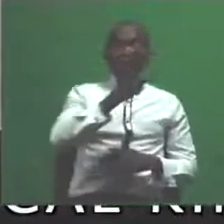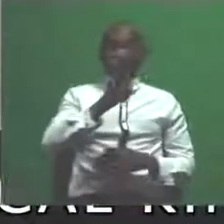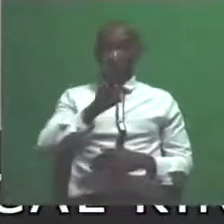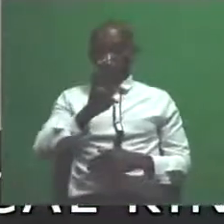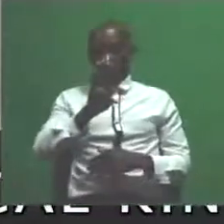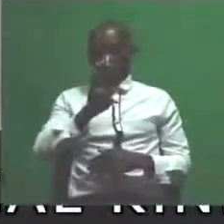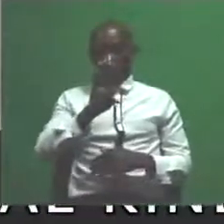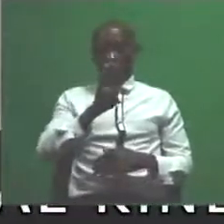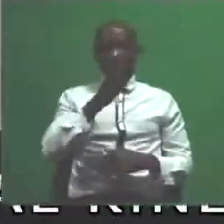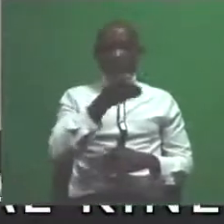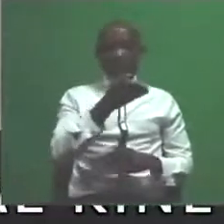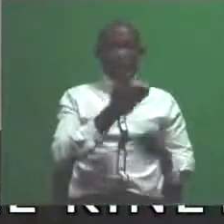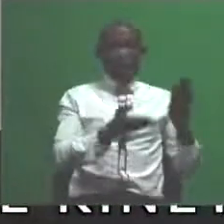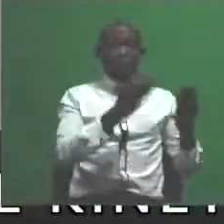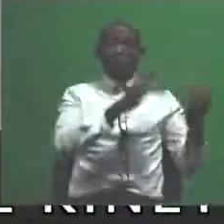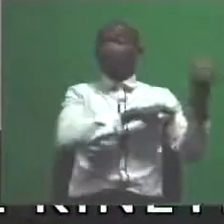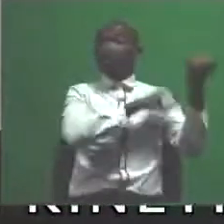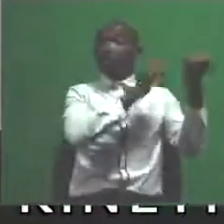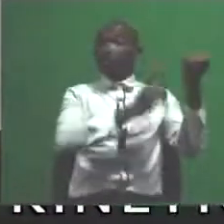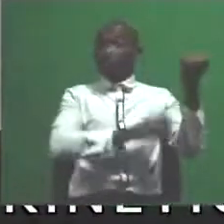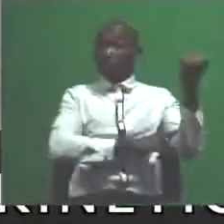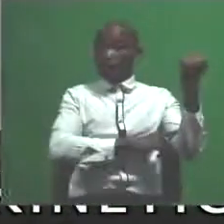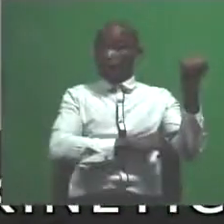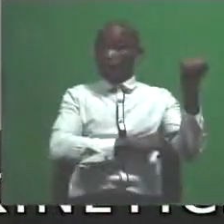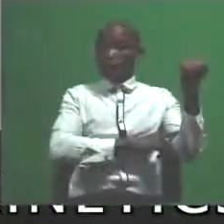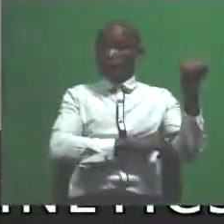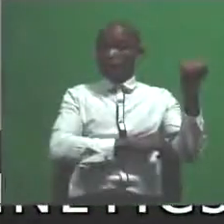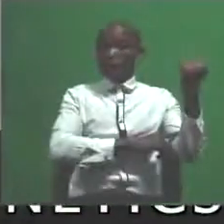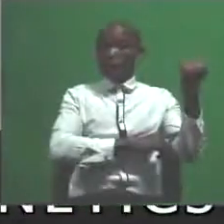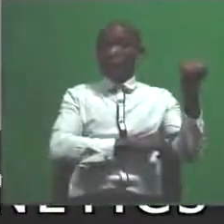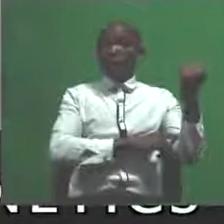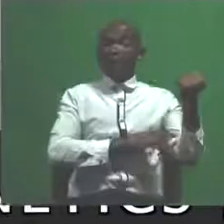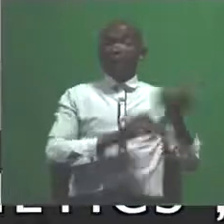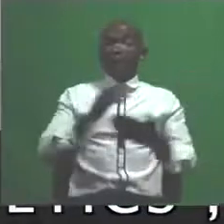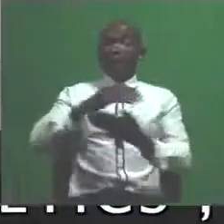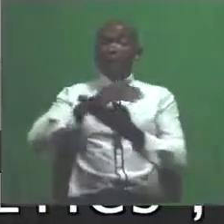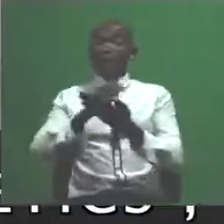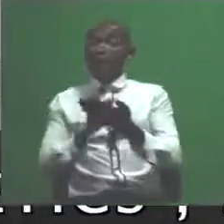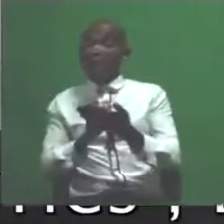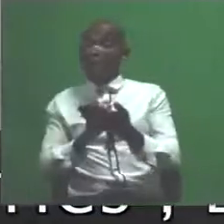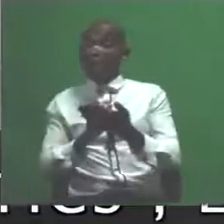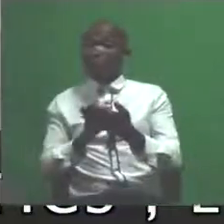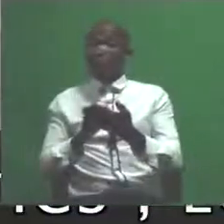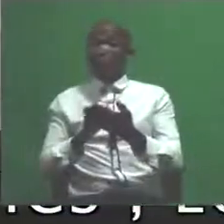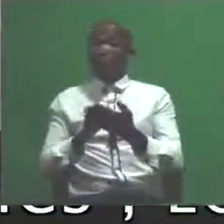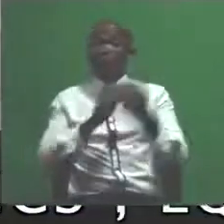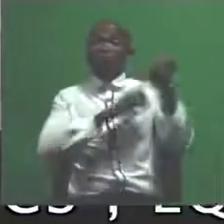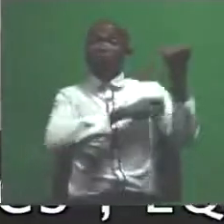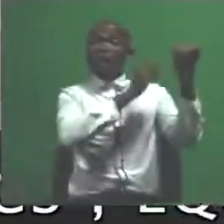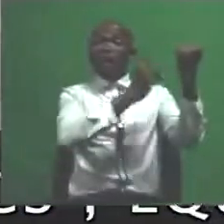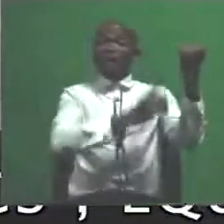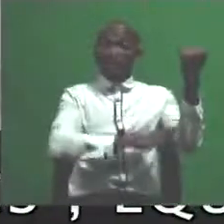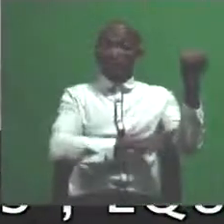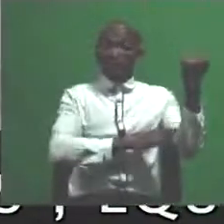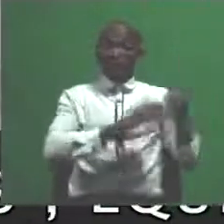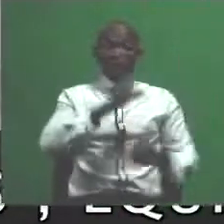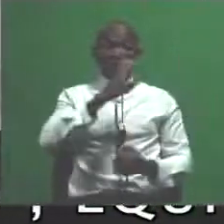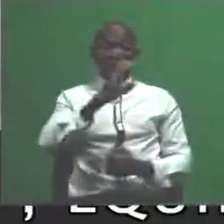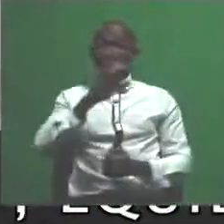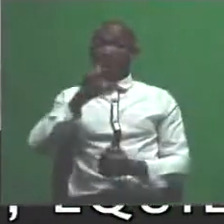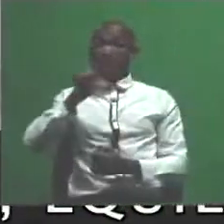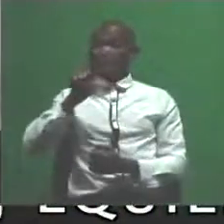of energy, but after the reaction, some of the energy are within C and D, that is